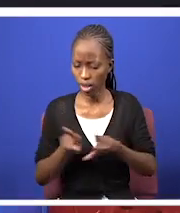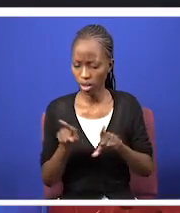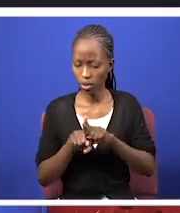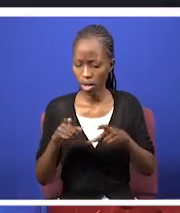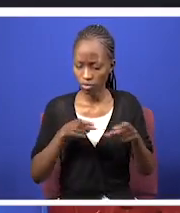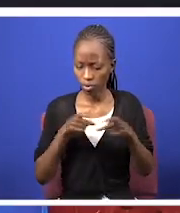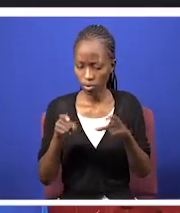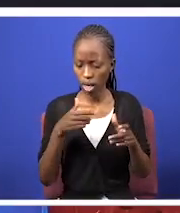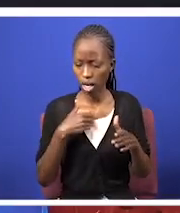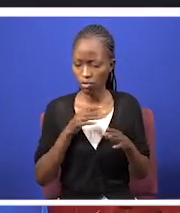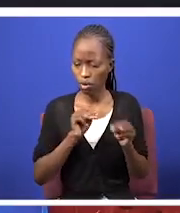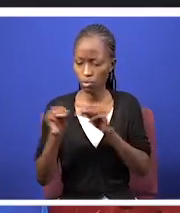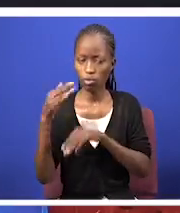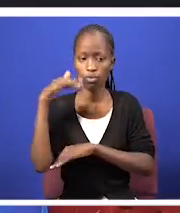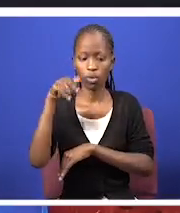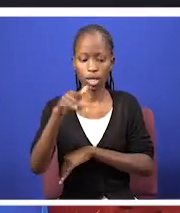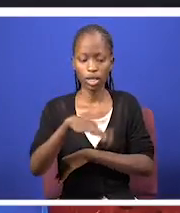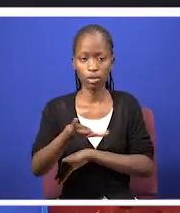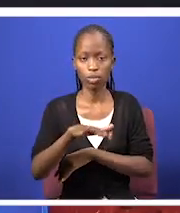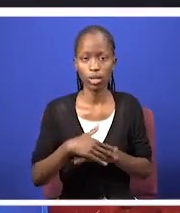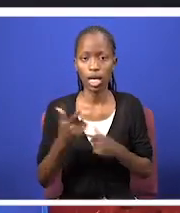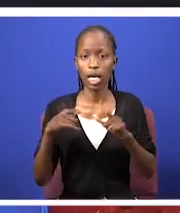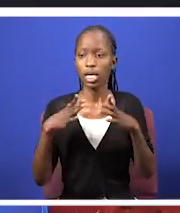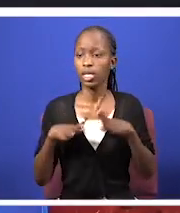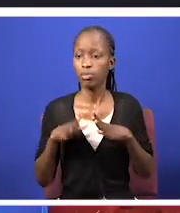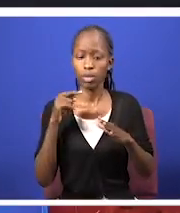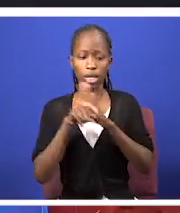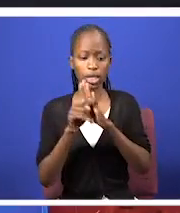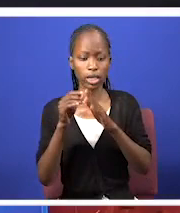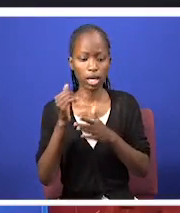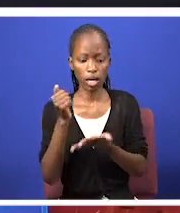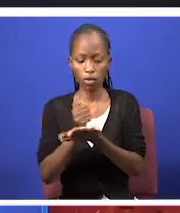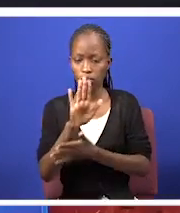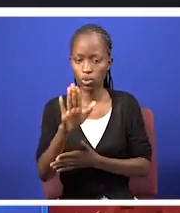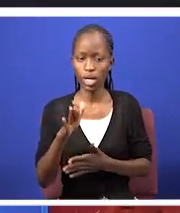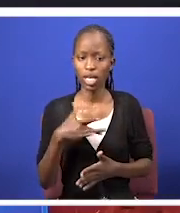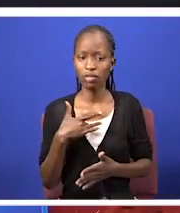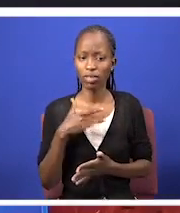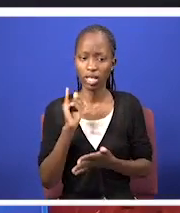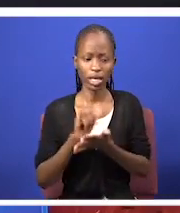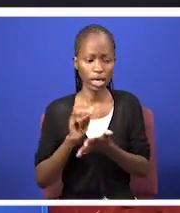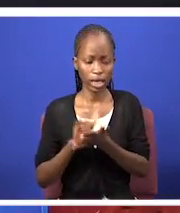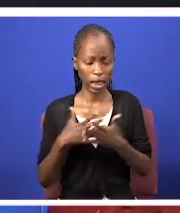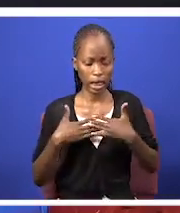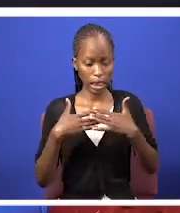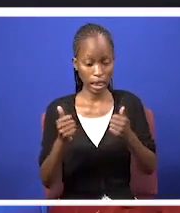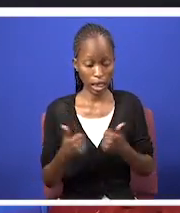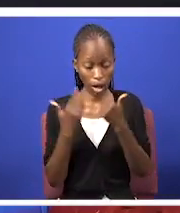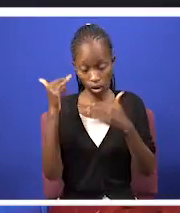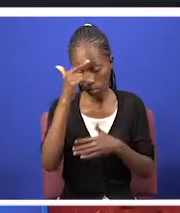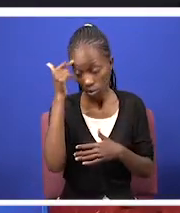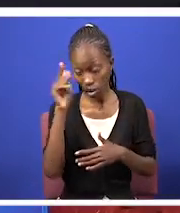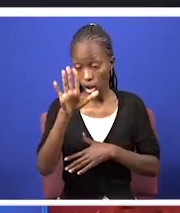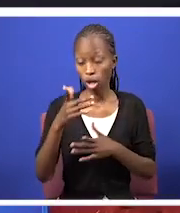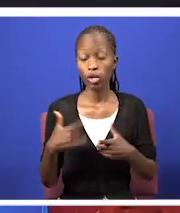There's a control. There's a move of God in this place. Let people walk into your office and just suddenly feel like a healing has taken place